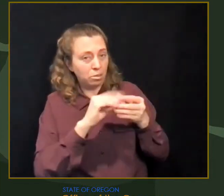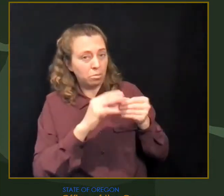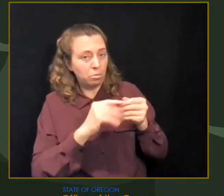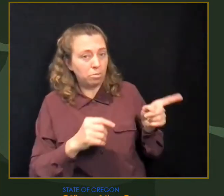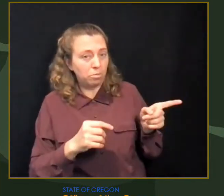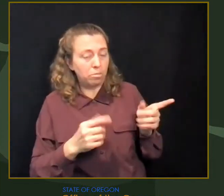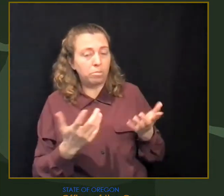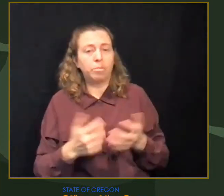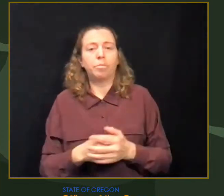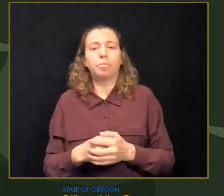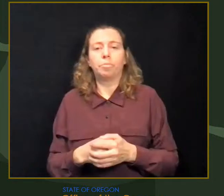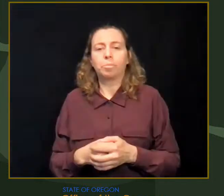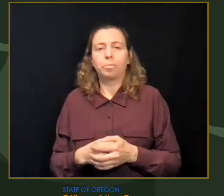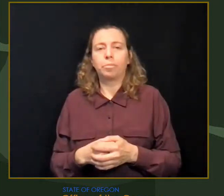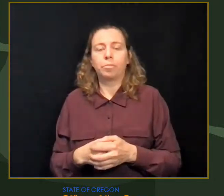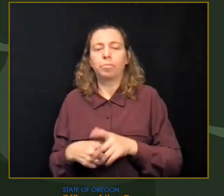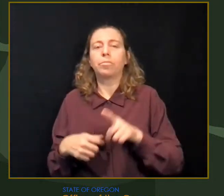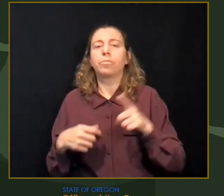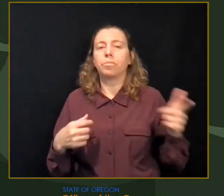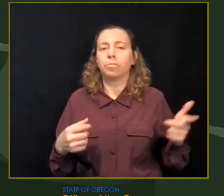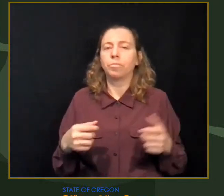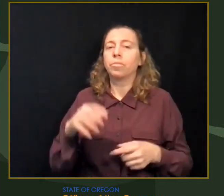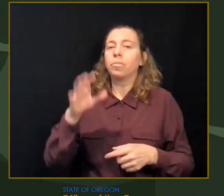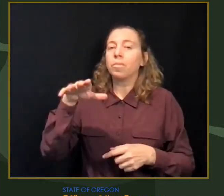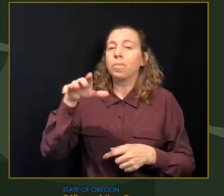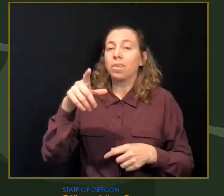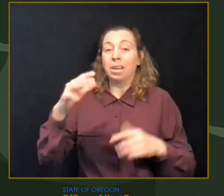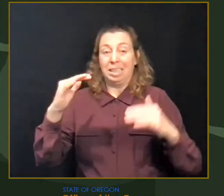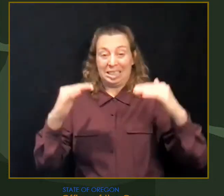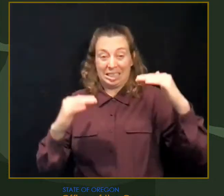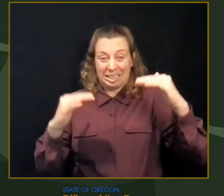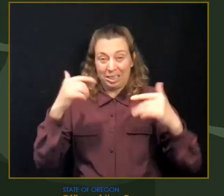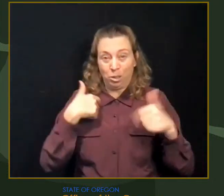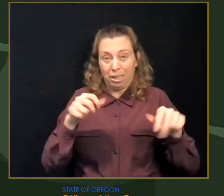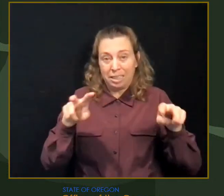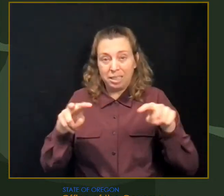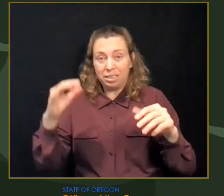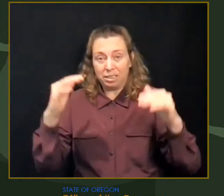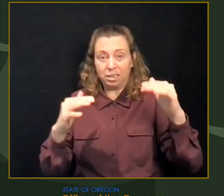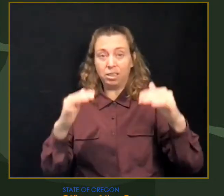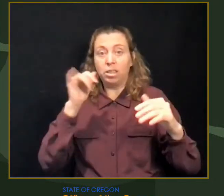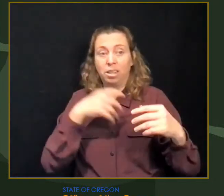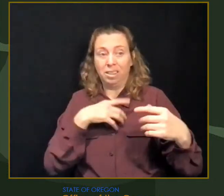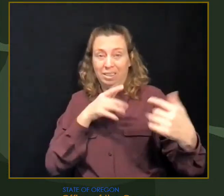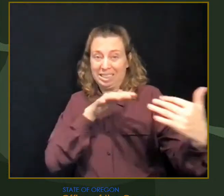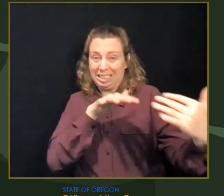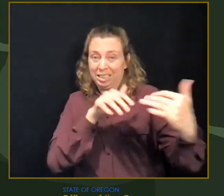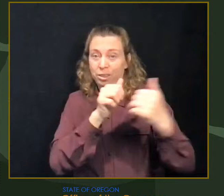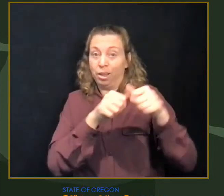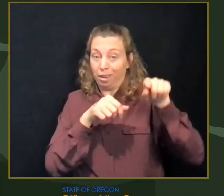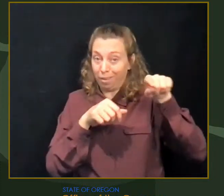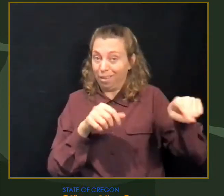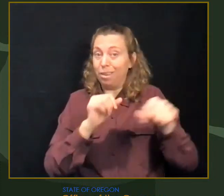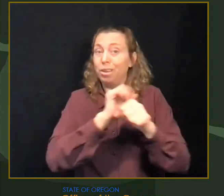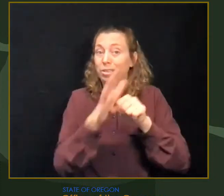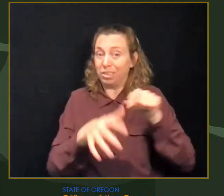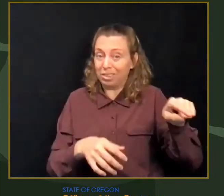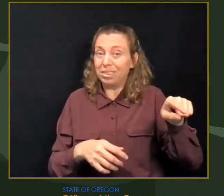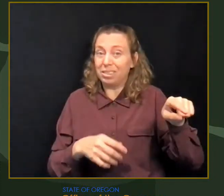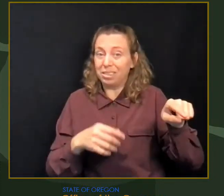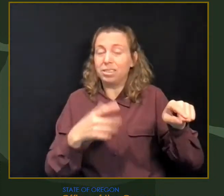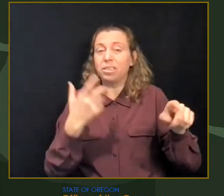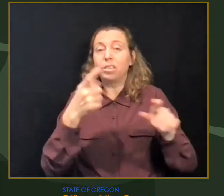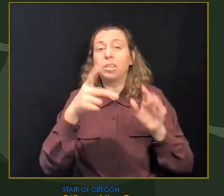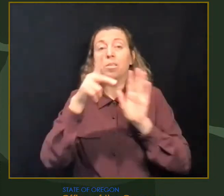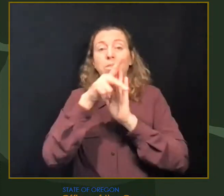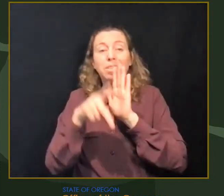balance we've had in fighting this disease has really stemmed, it's not policy that drives the change, it's policy with people following